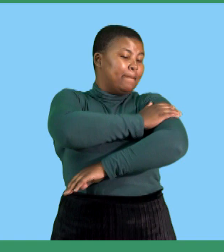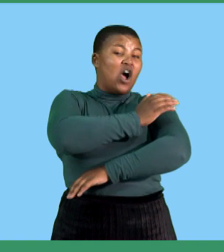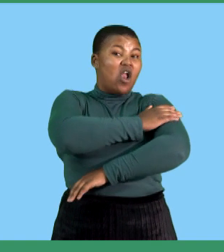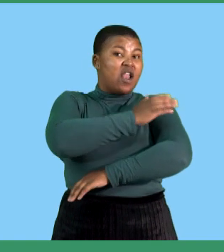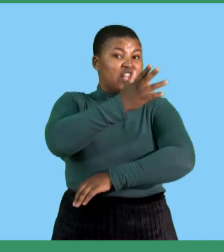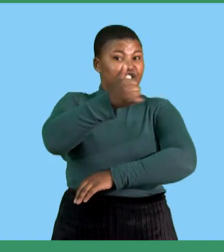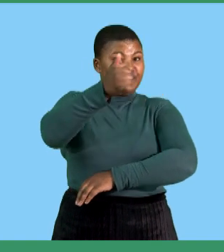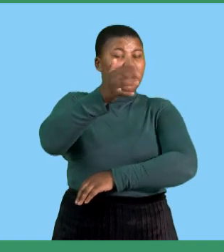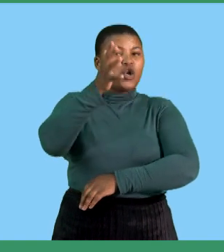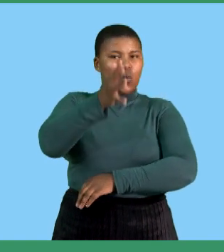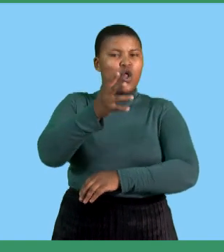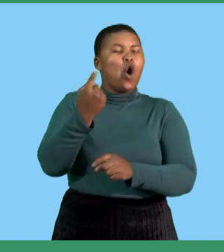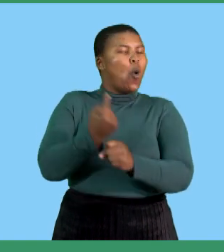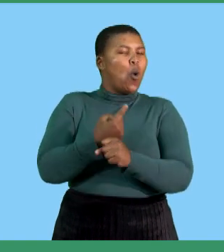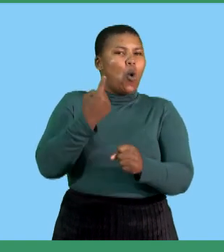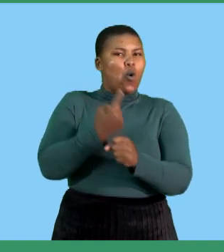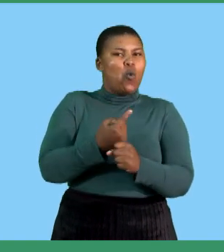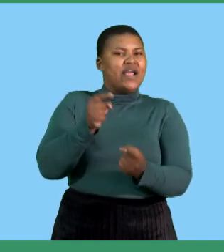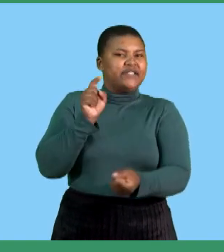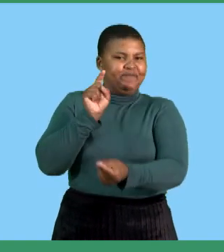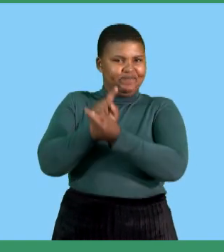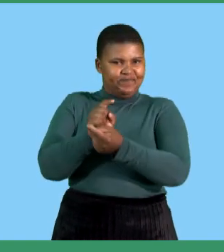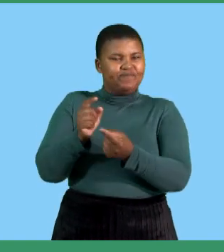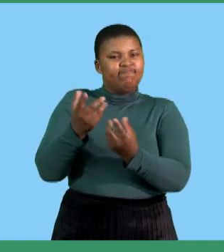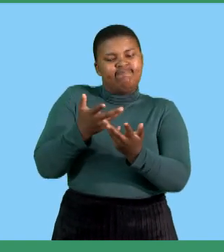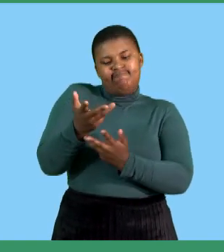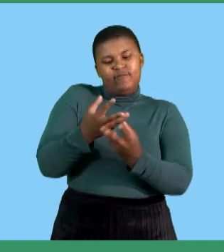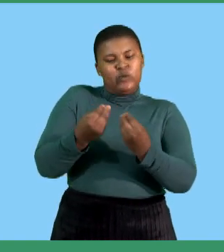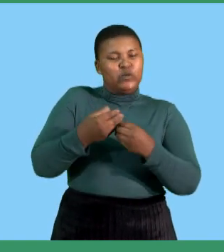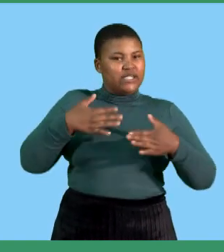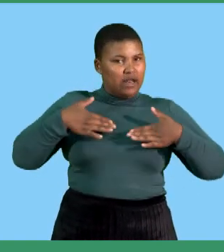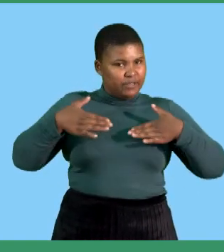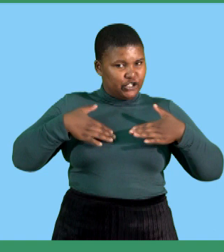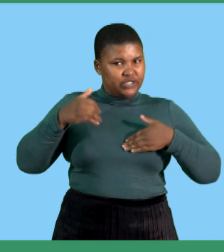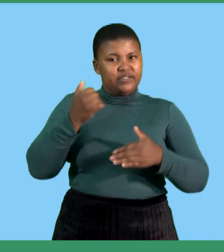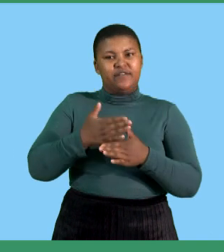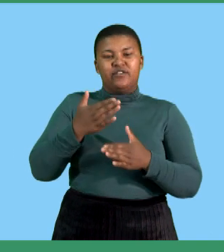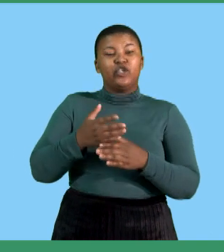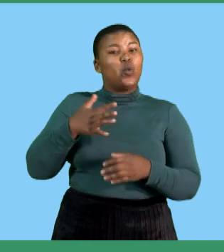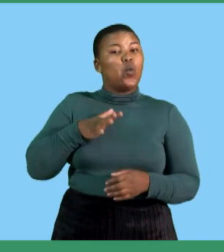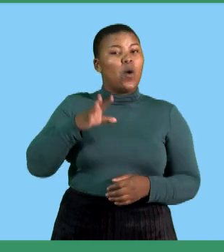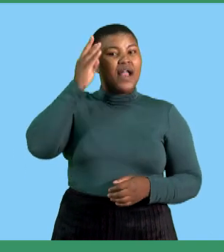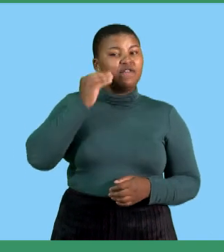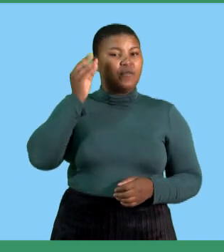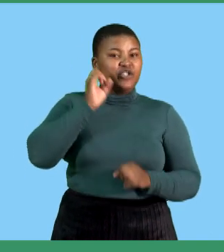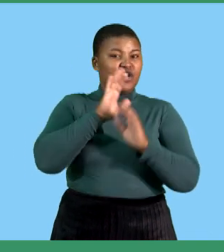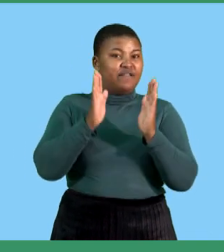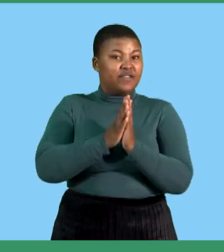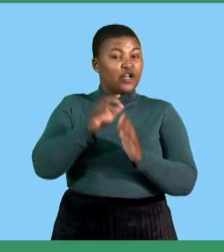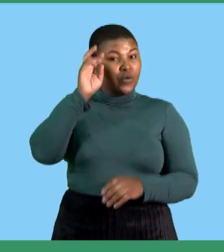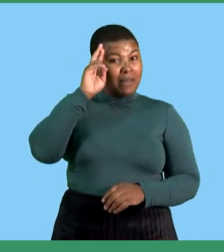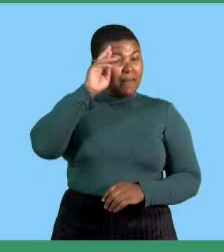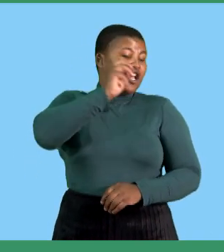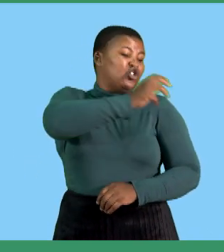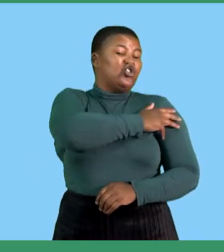function will always consult the administration function for relevant information. Remember, the general